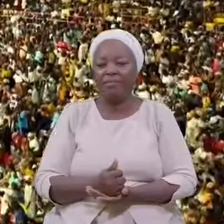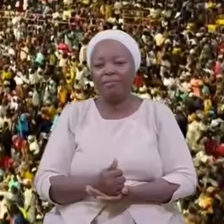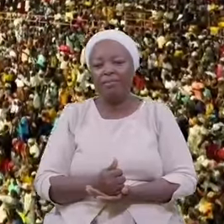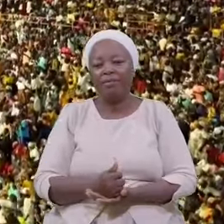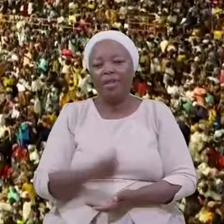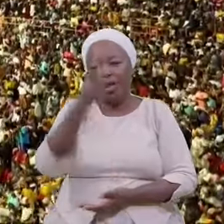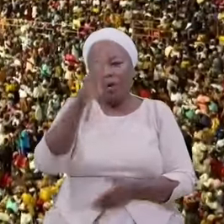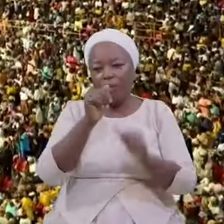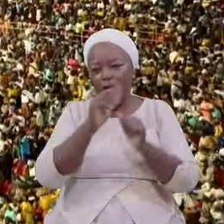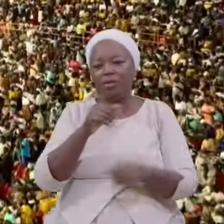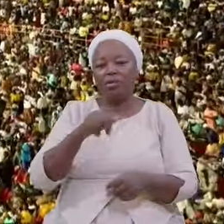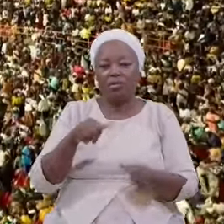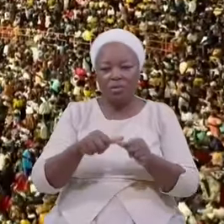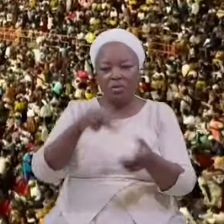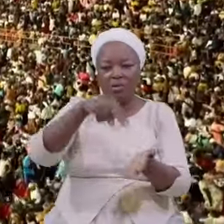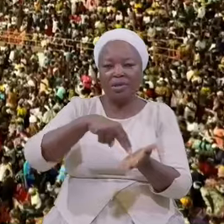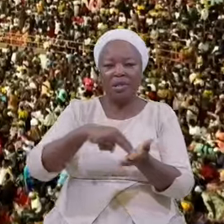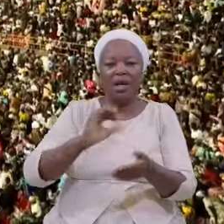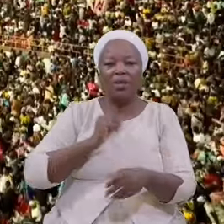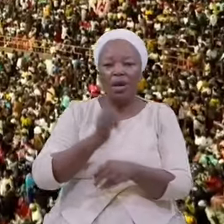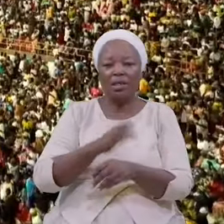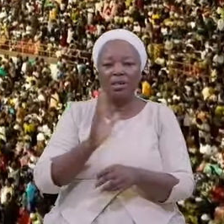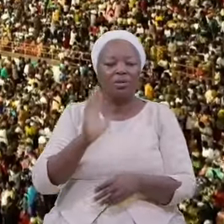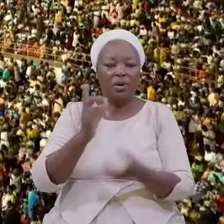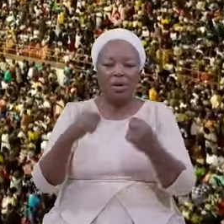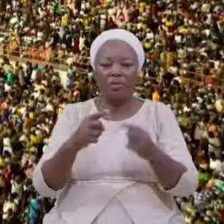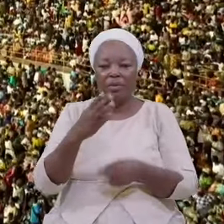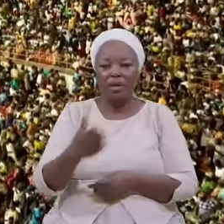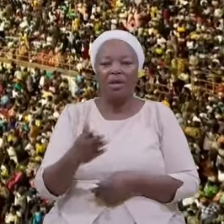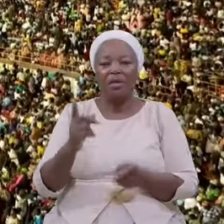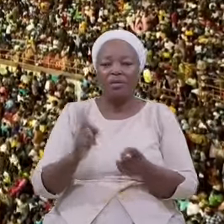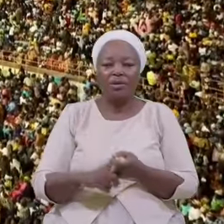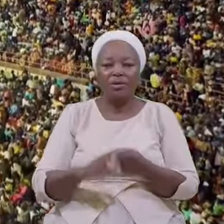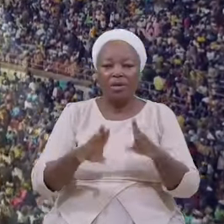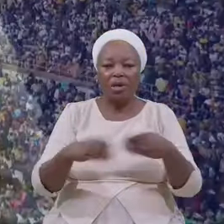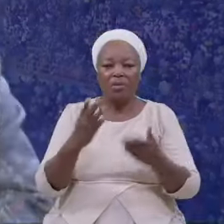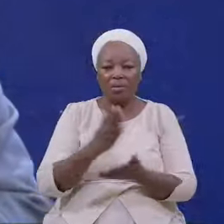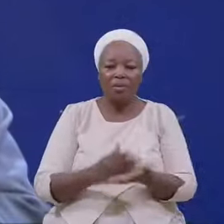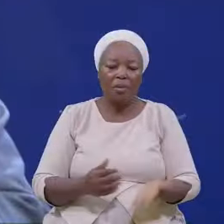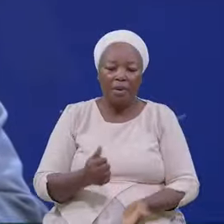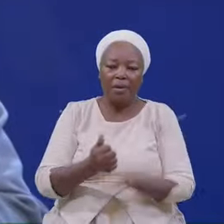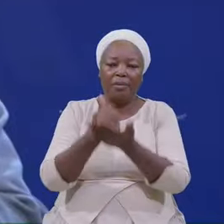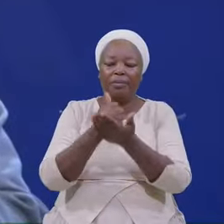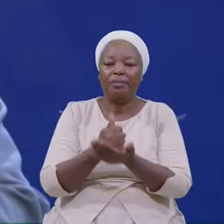God bless you, Constantina. Counselors, welcome there to give you some helping hand.